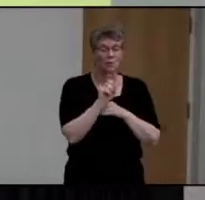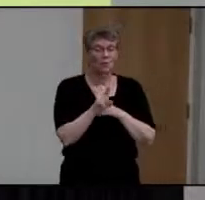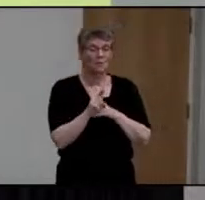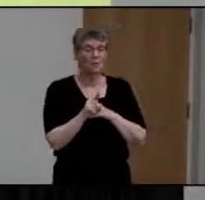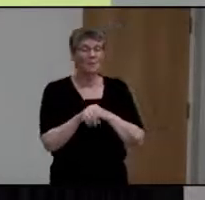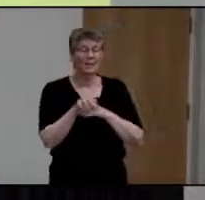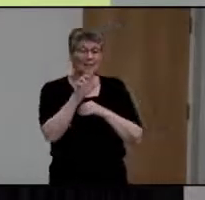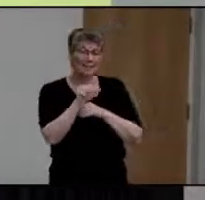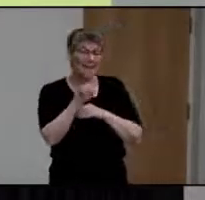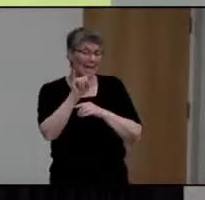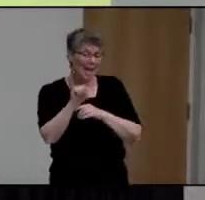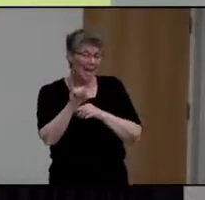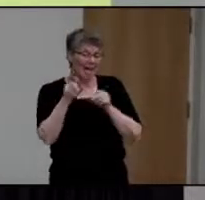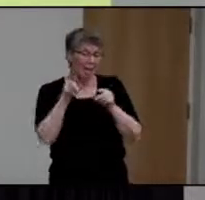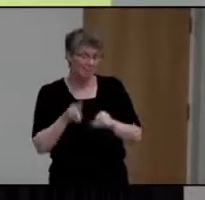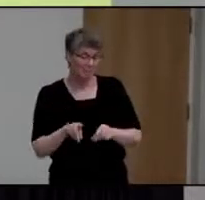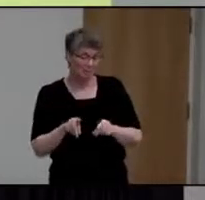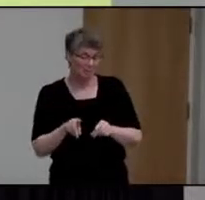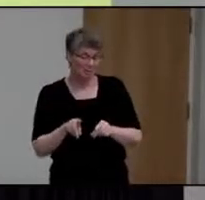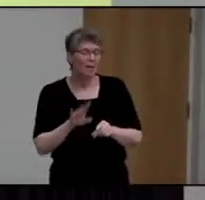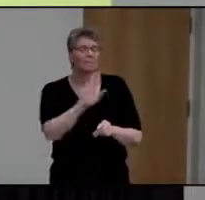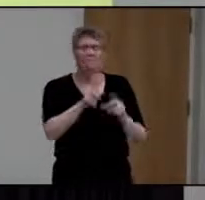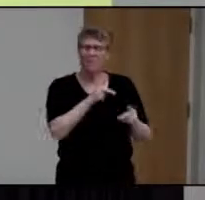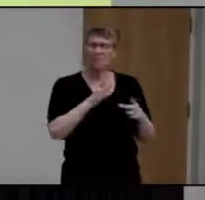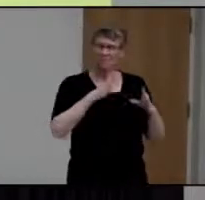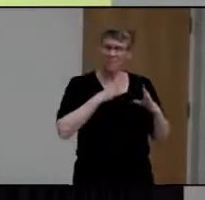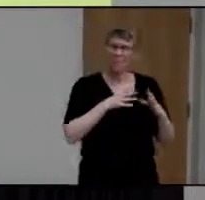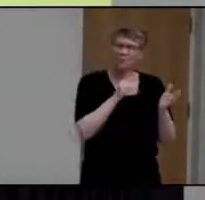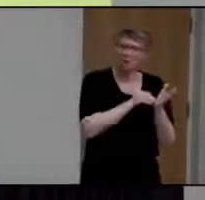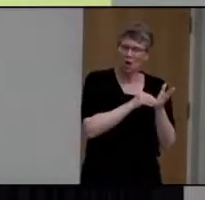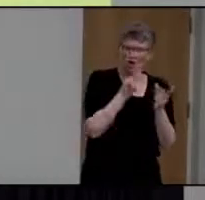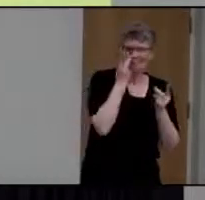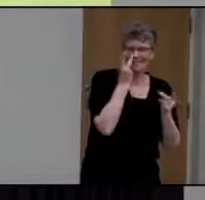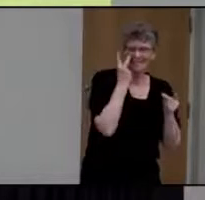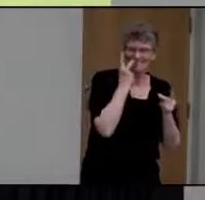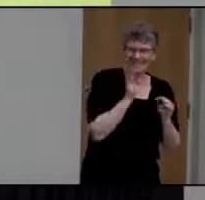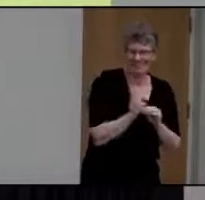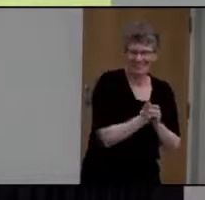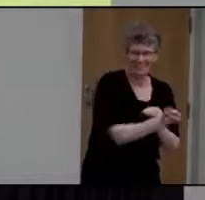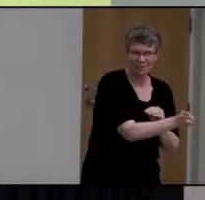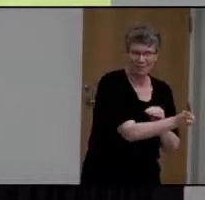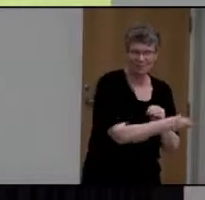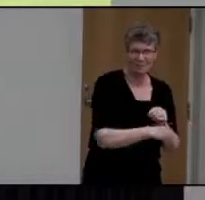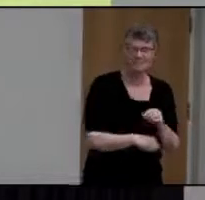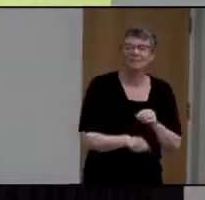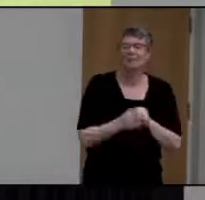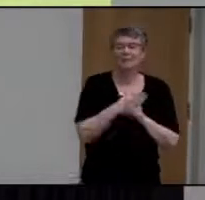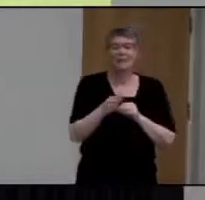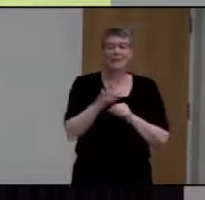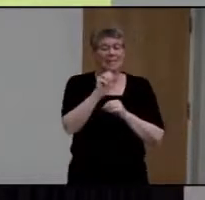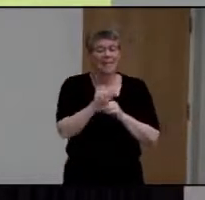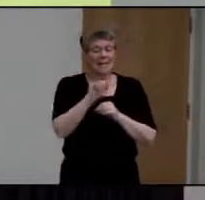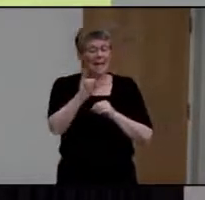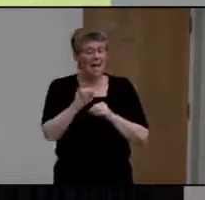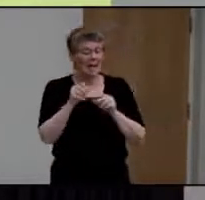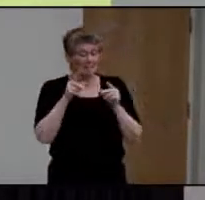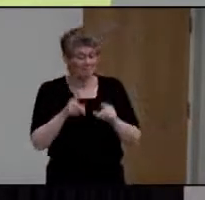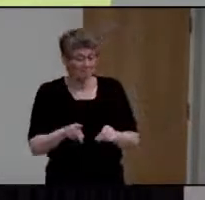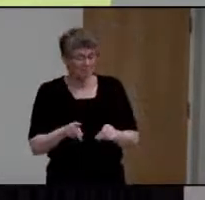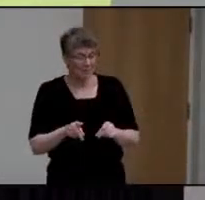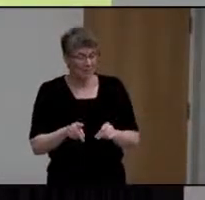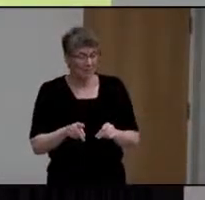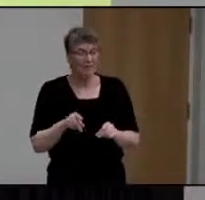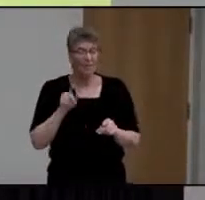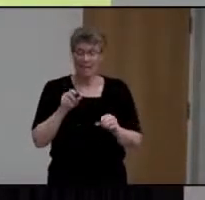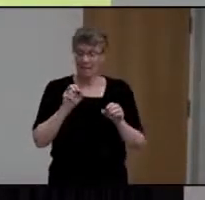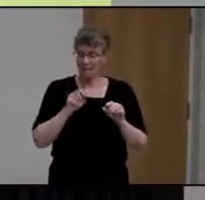that person to not see any one specific data, but to see an aggregate data from across the province to be able to predict things like